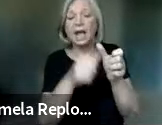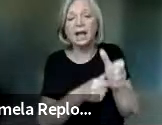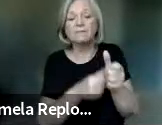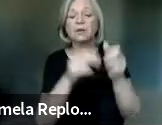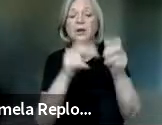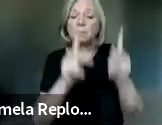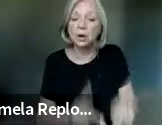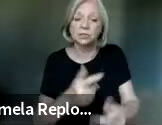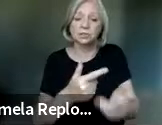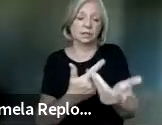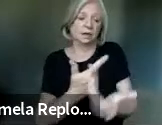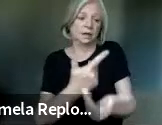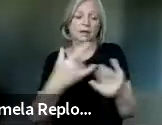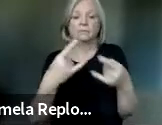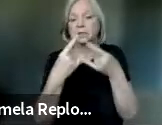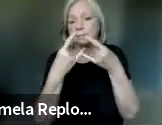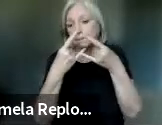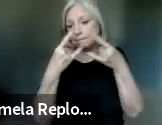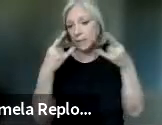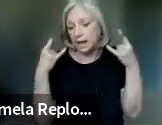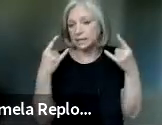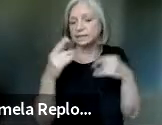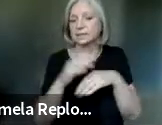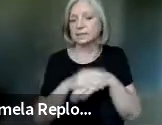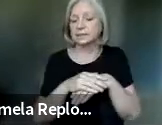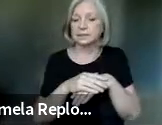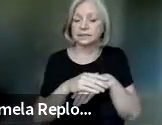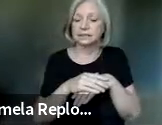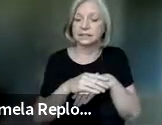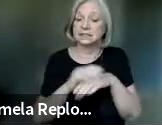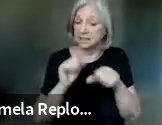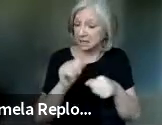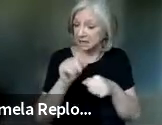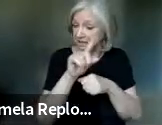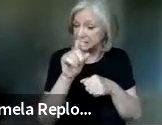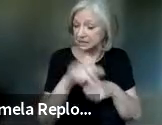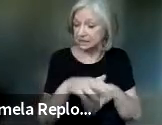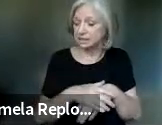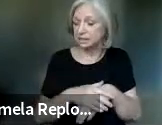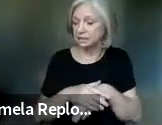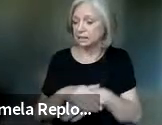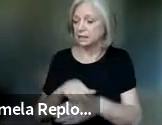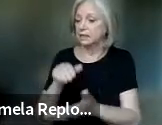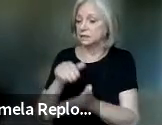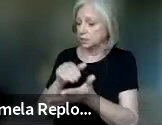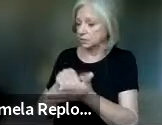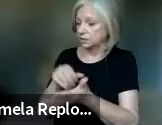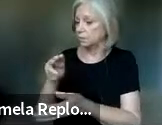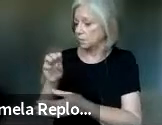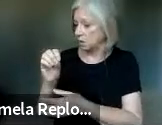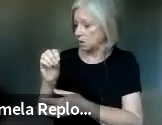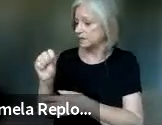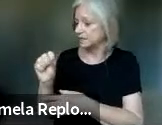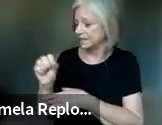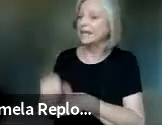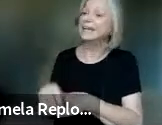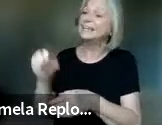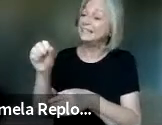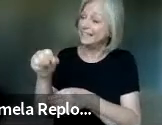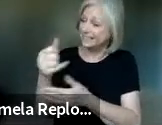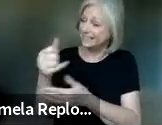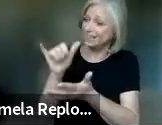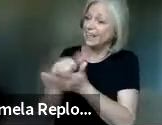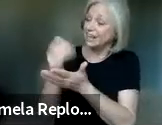sounds like it's probably from a business owner. And I believe, Dr. Moss, you're handling a lot of the masking questions. Yeah, that's right. You